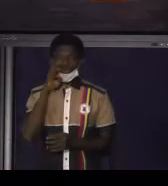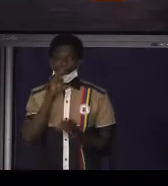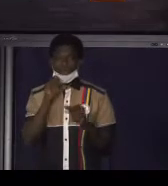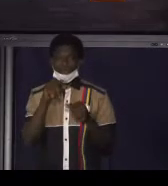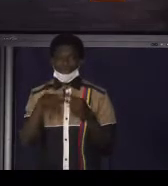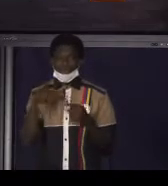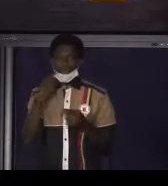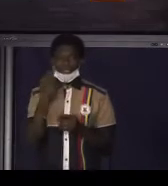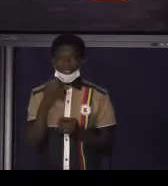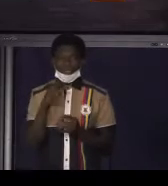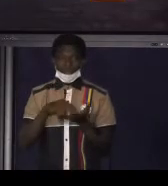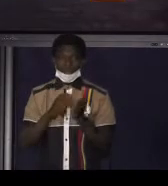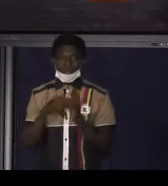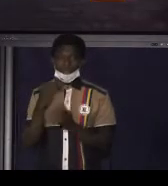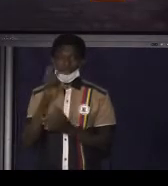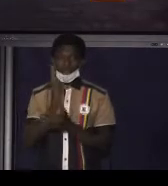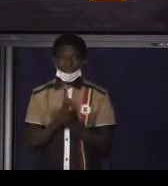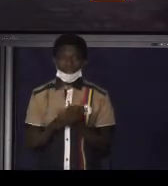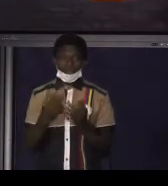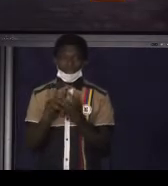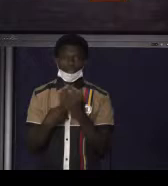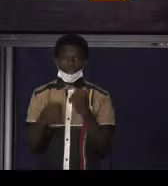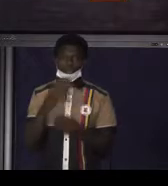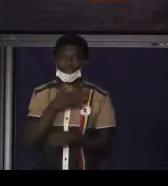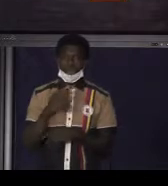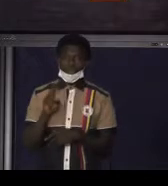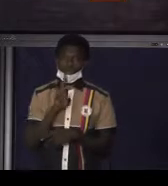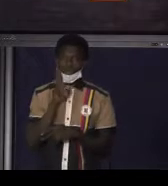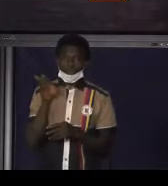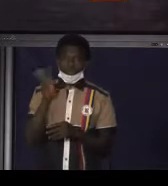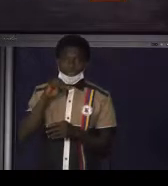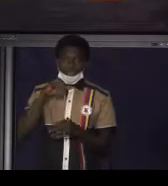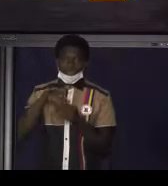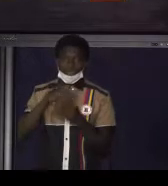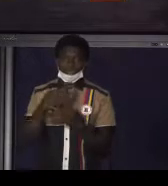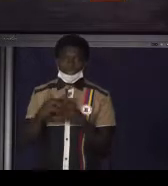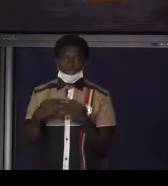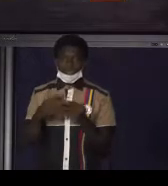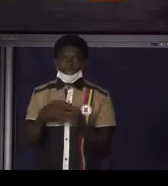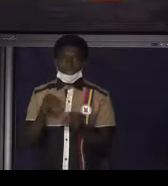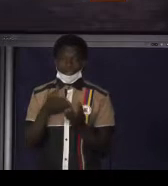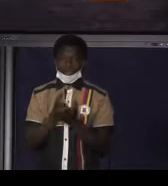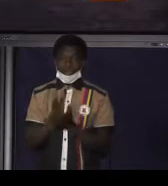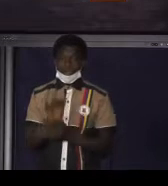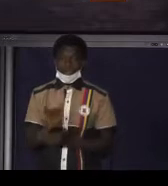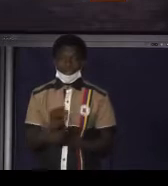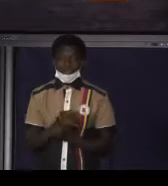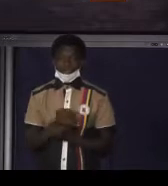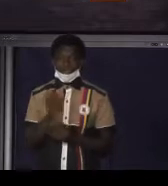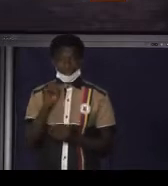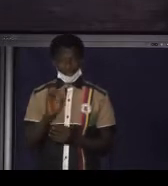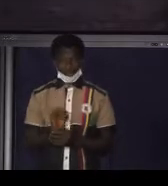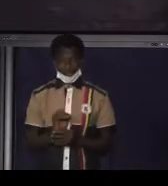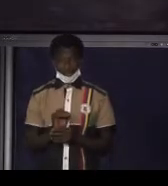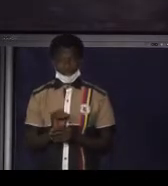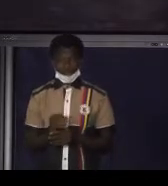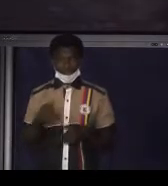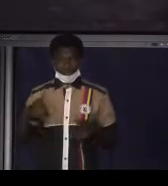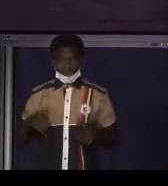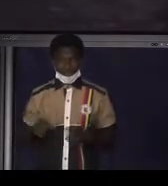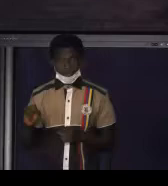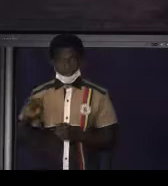You should be able to say the meaning of some doubles and use them in sentences correctly.